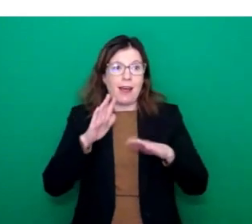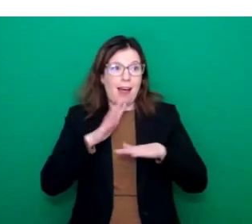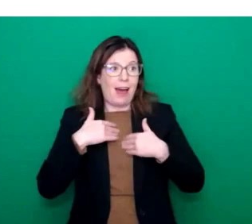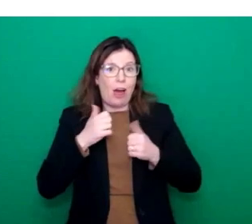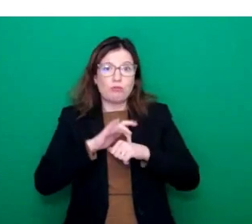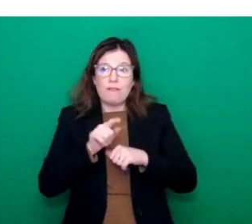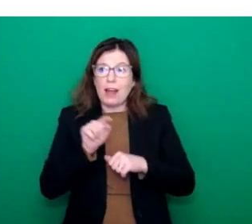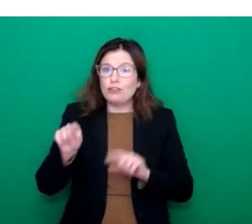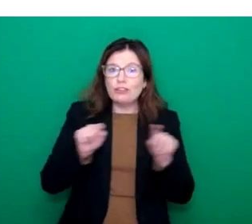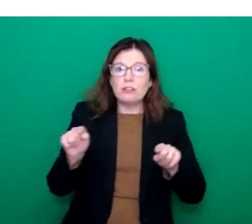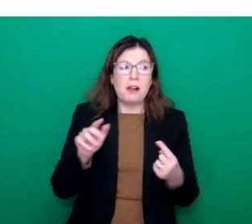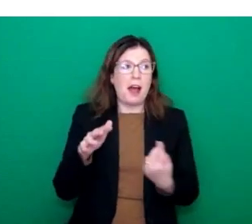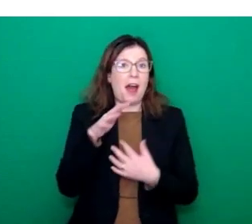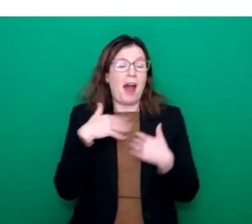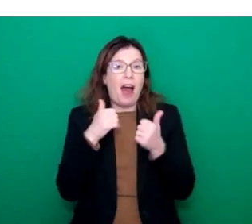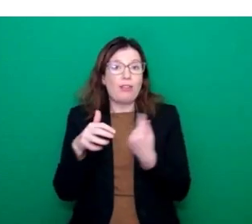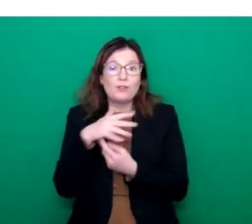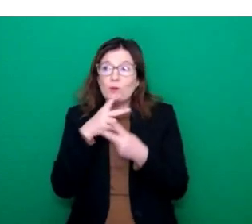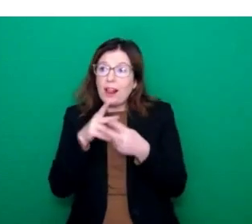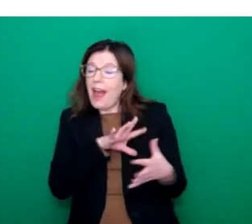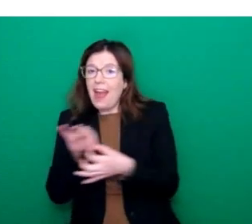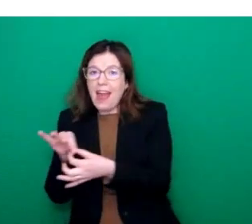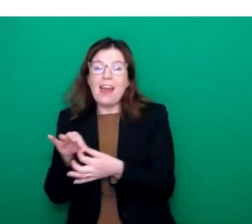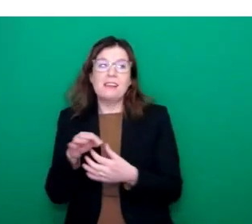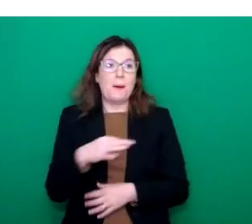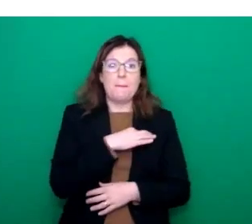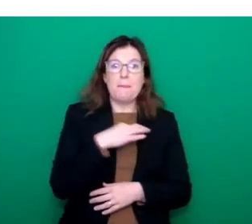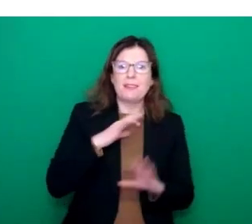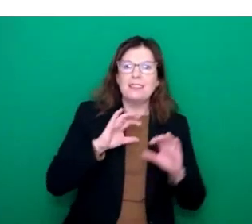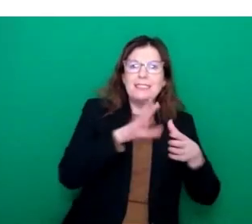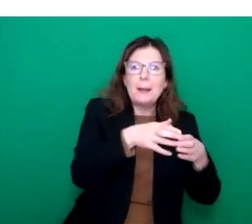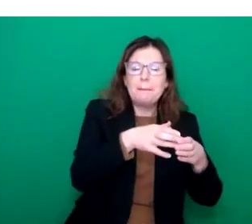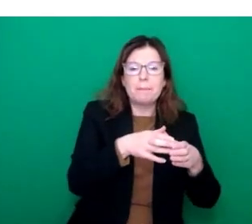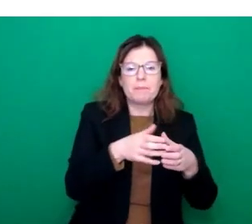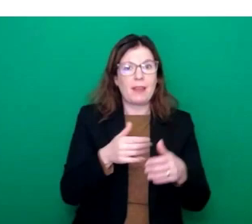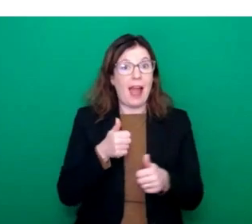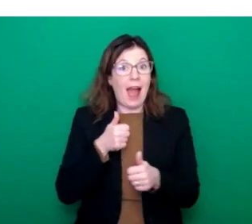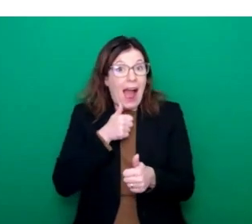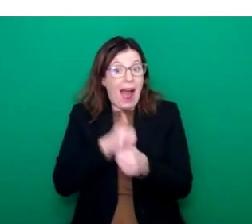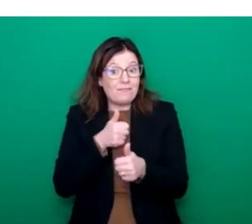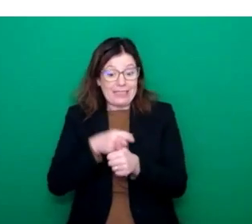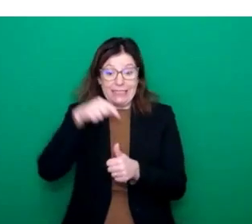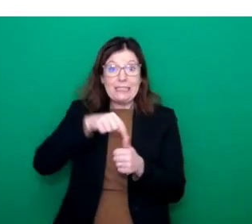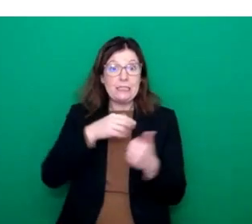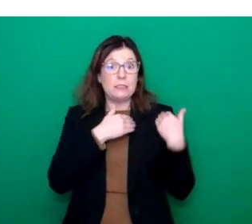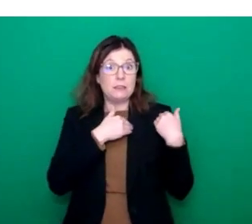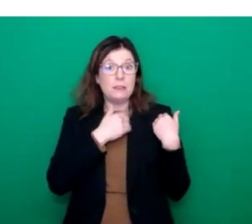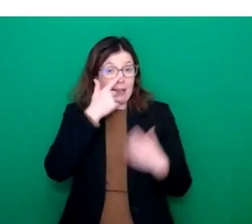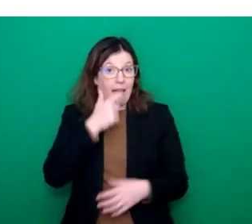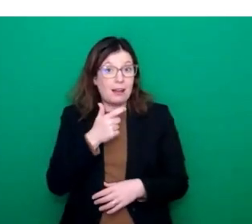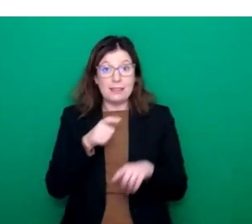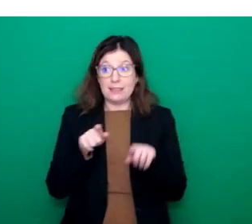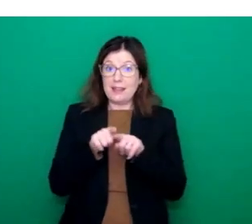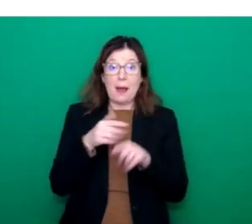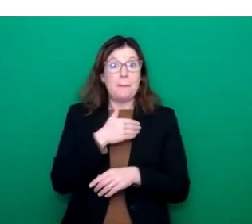with health and social care, with the medical teams. This is where the advocacy, as was mentioned at the